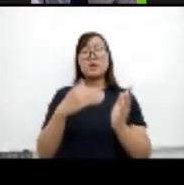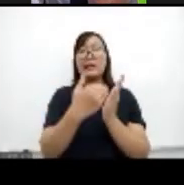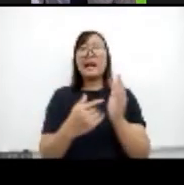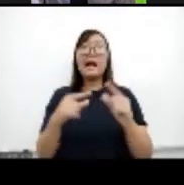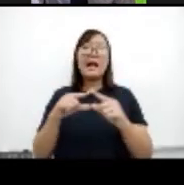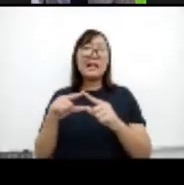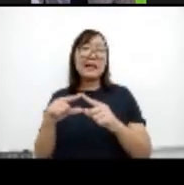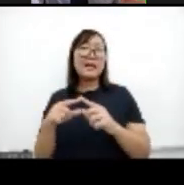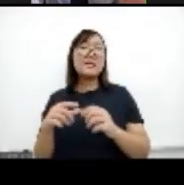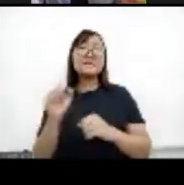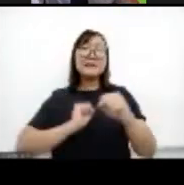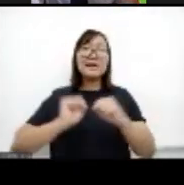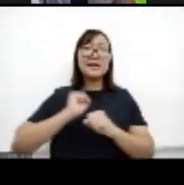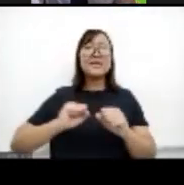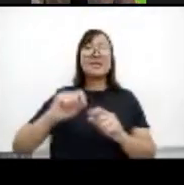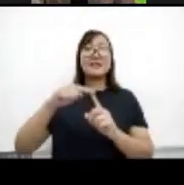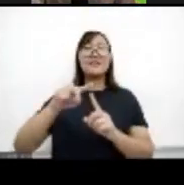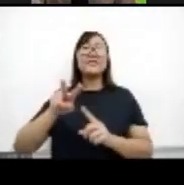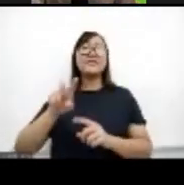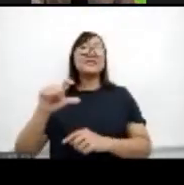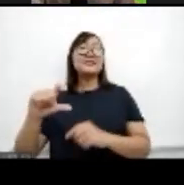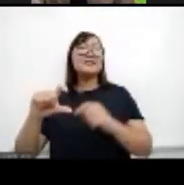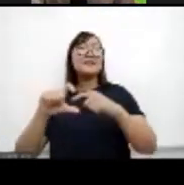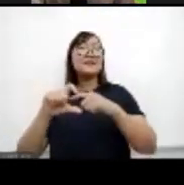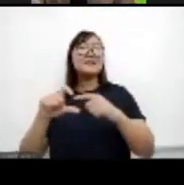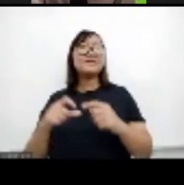One day trading online